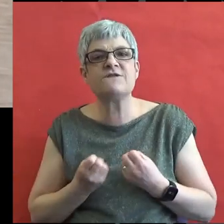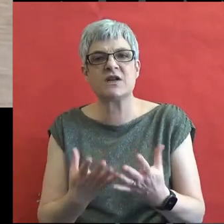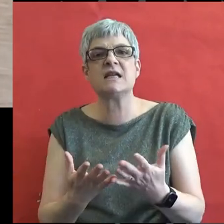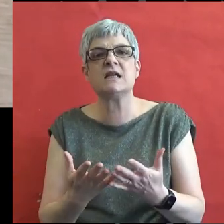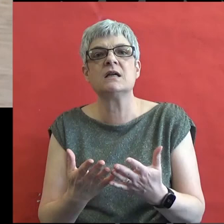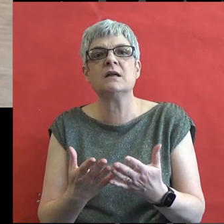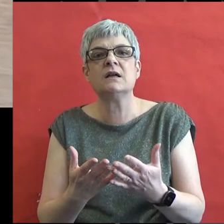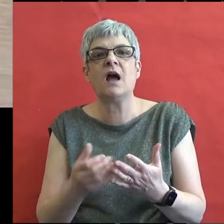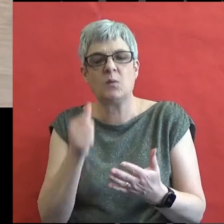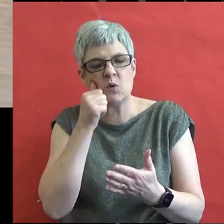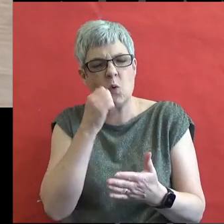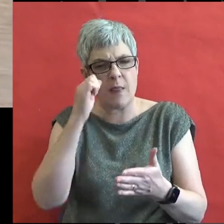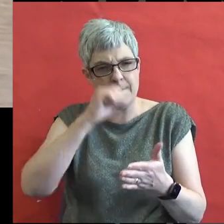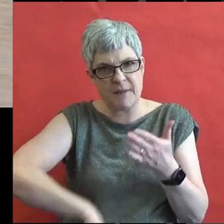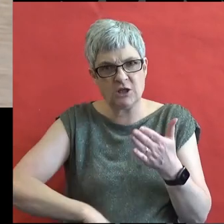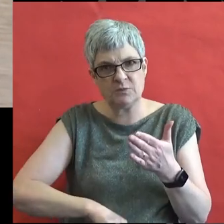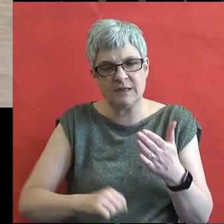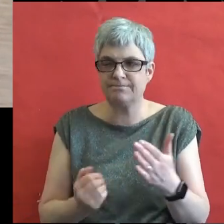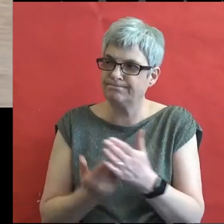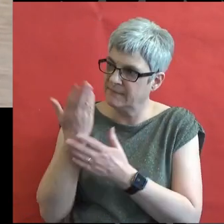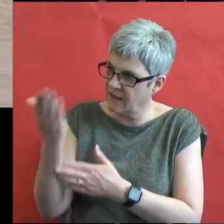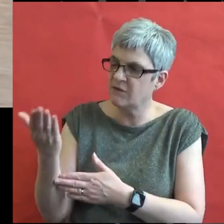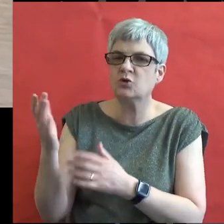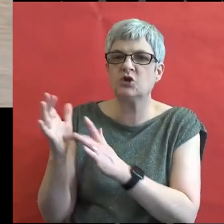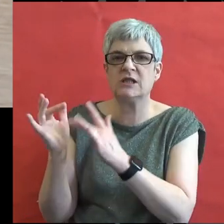the punishment has been given to him.